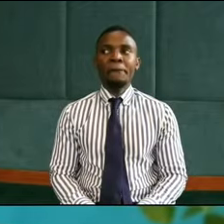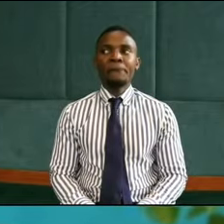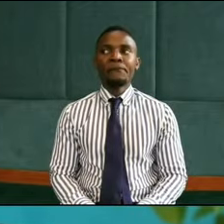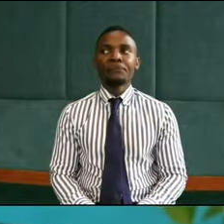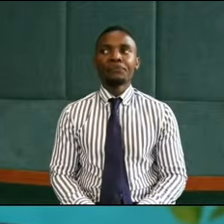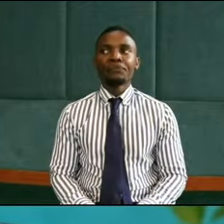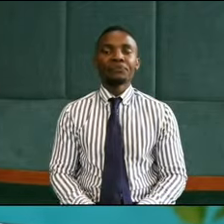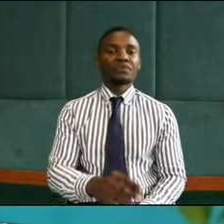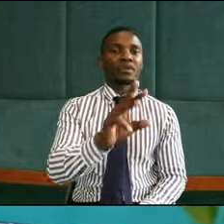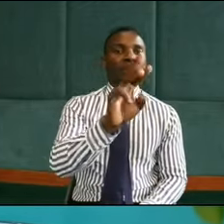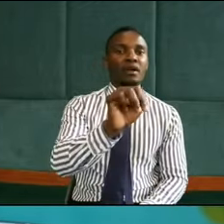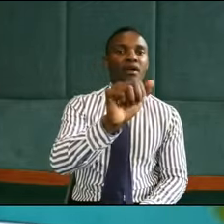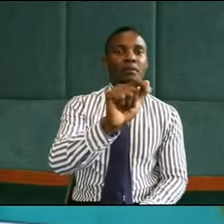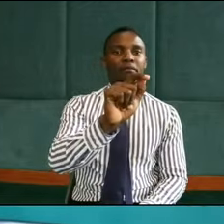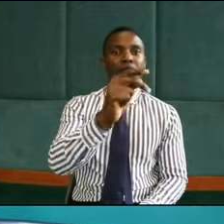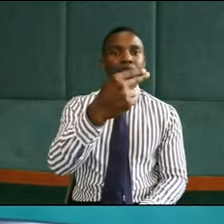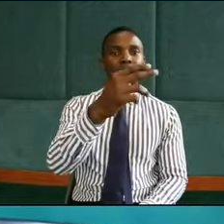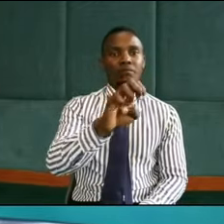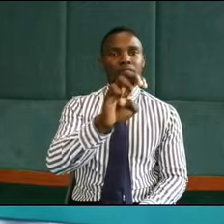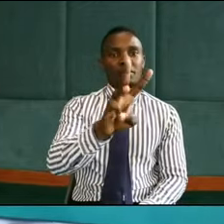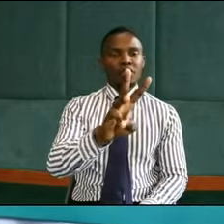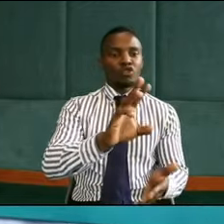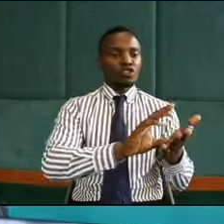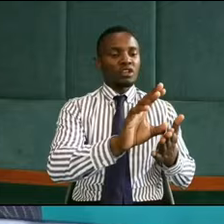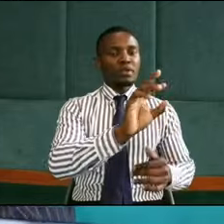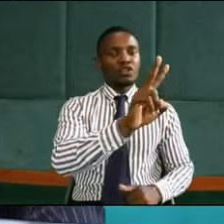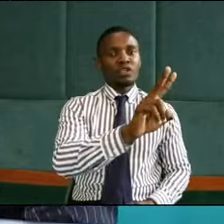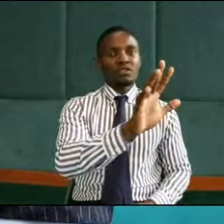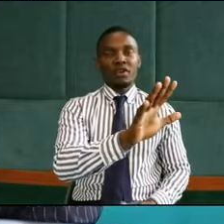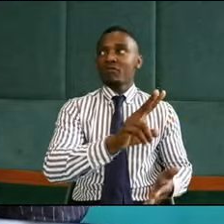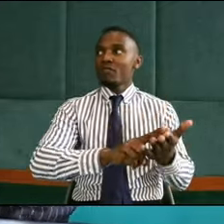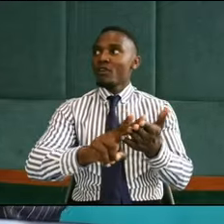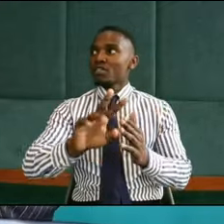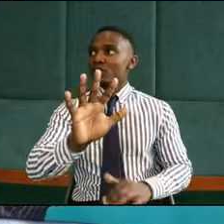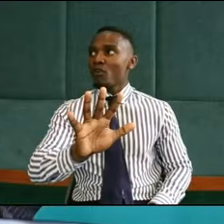The book of Matthew chapter 25 and verses 40, the Bible says,